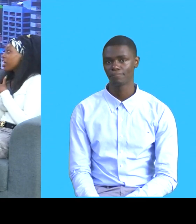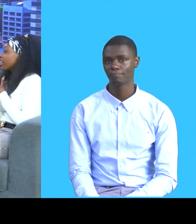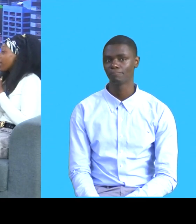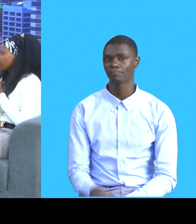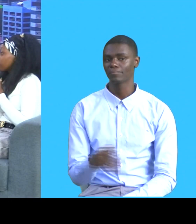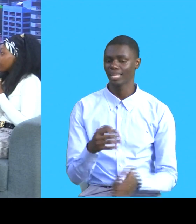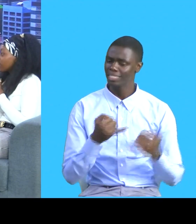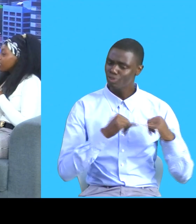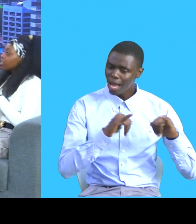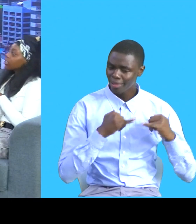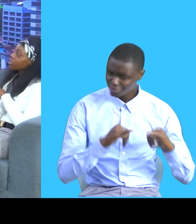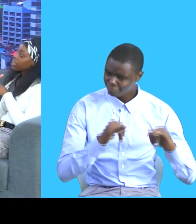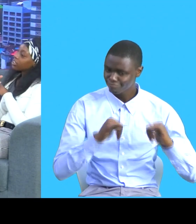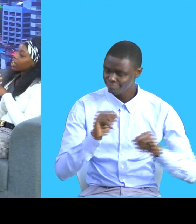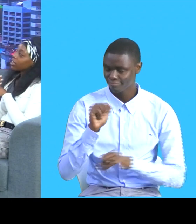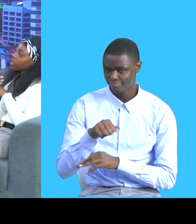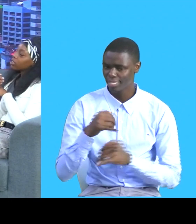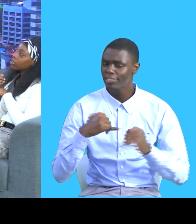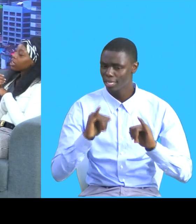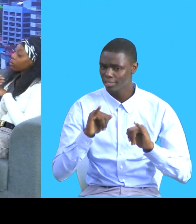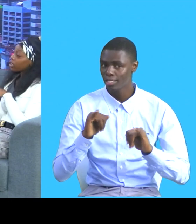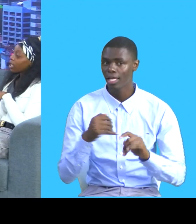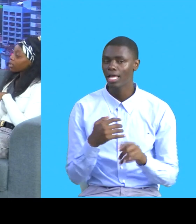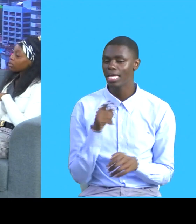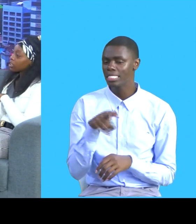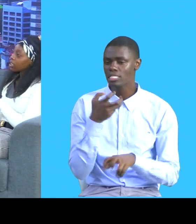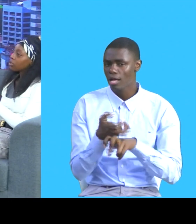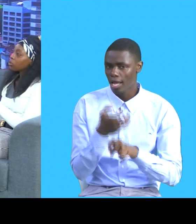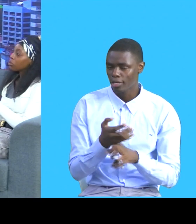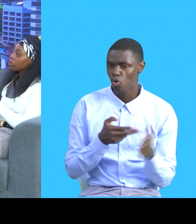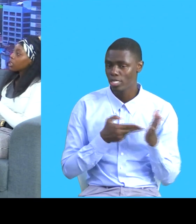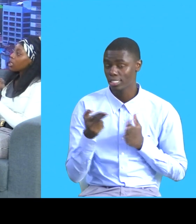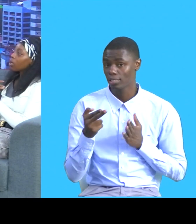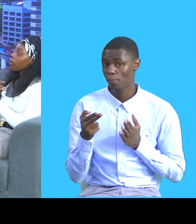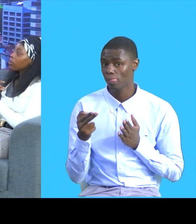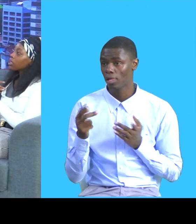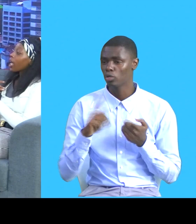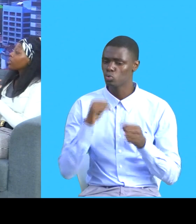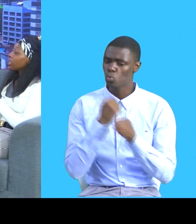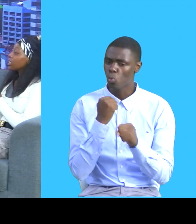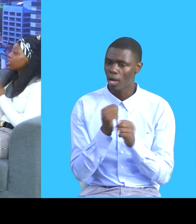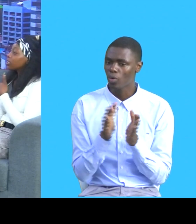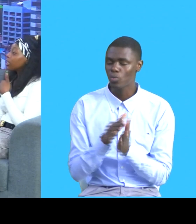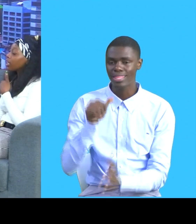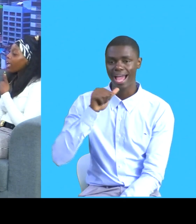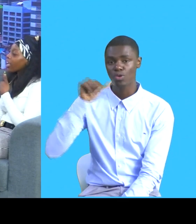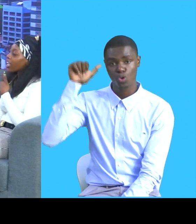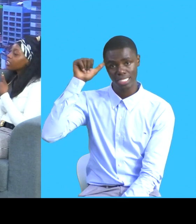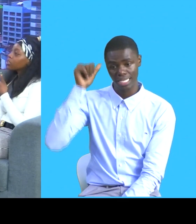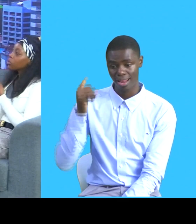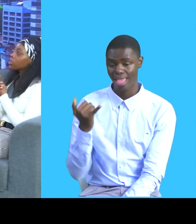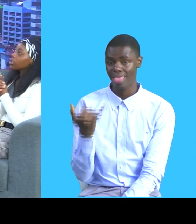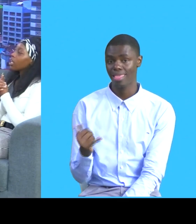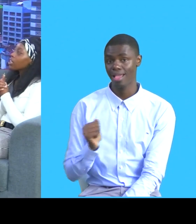She's trying her level best. She's really trying. It's really quite hard, honestly, to work with the adolescent young